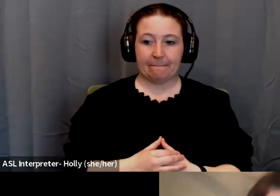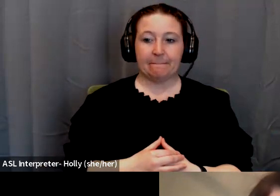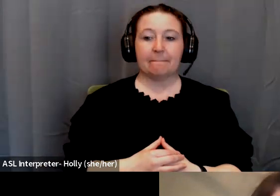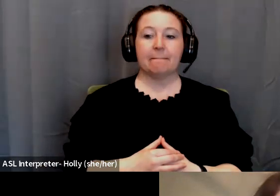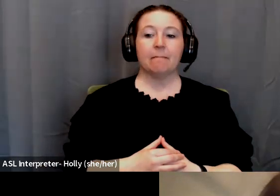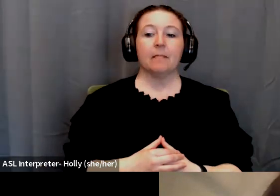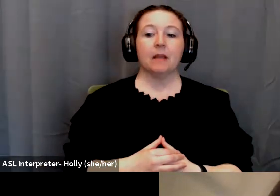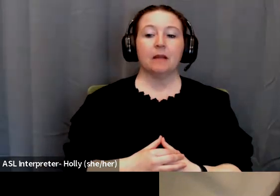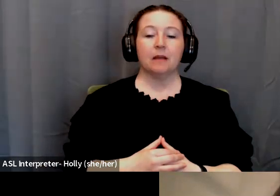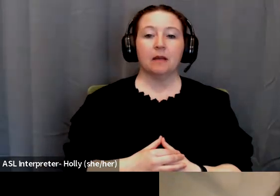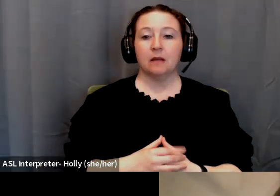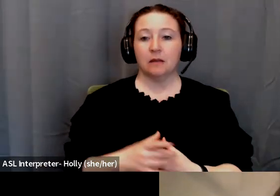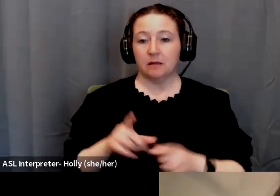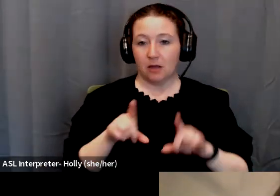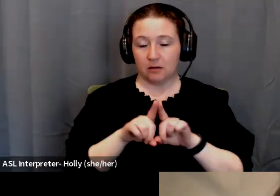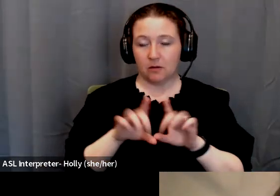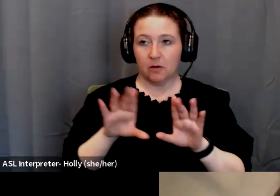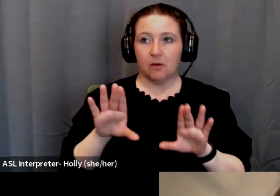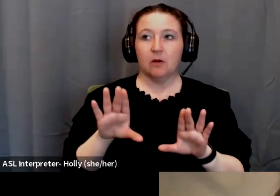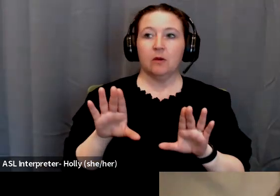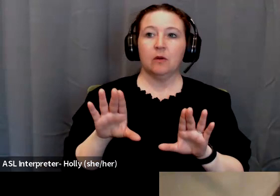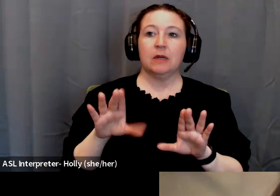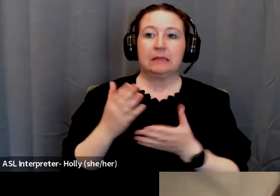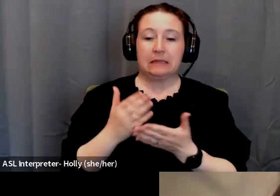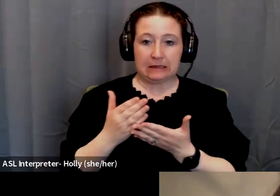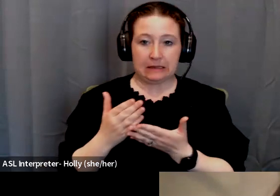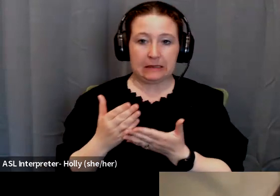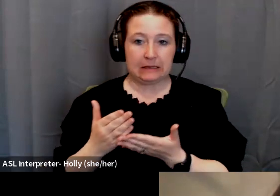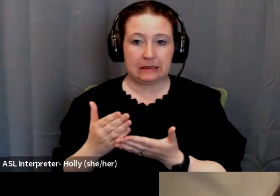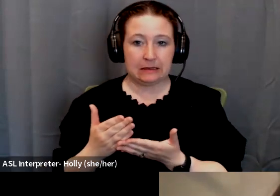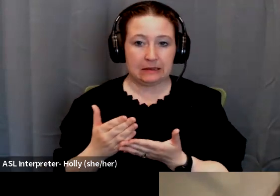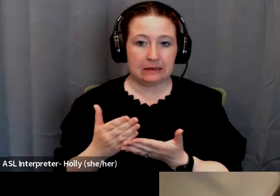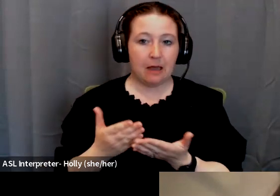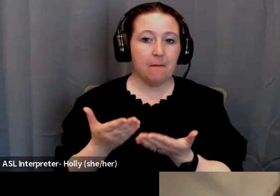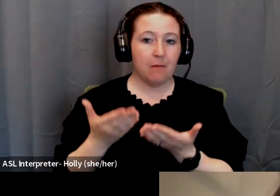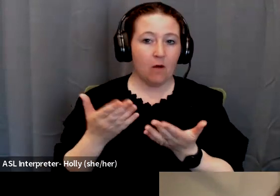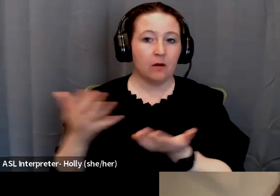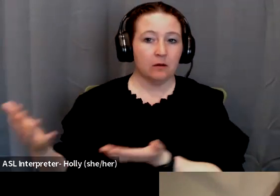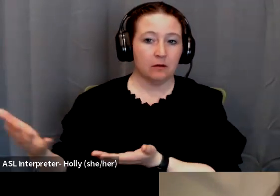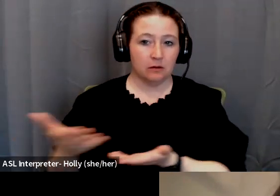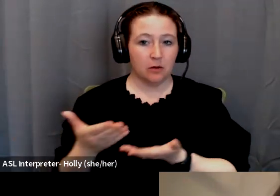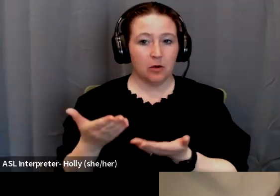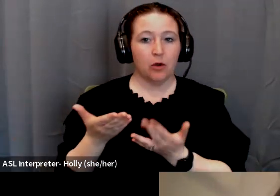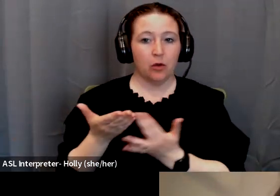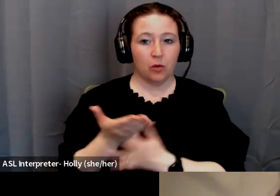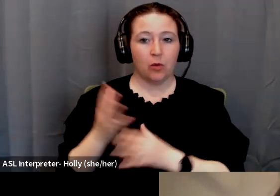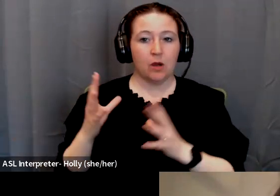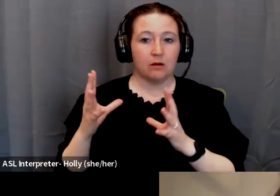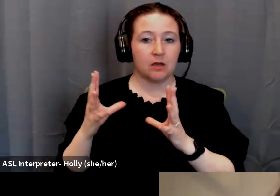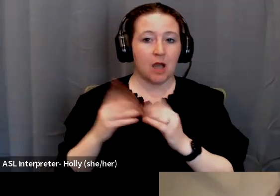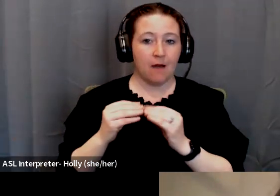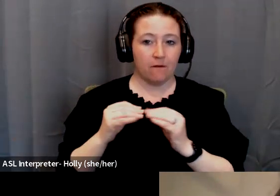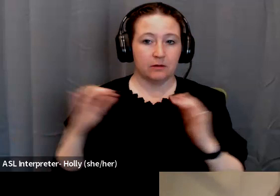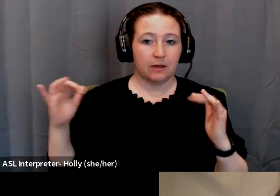Also, resolutions came to us through conference assemblies, right? So